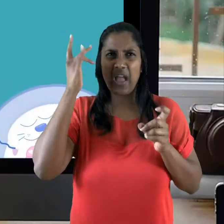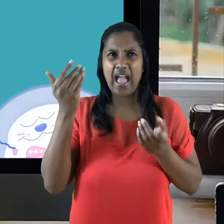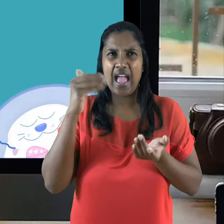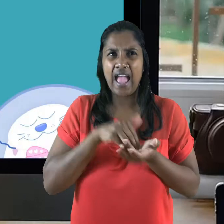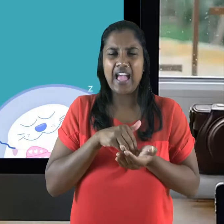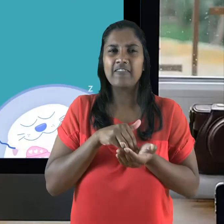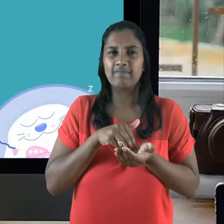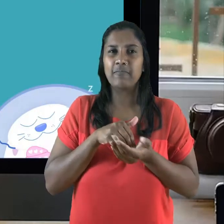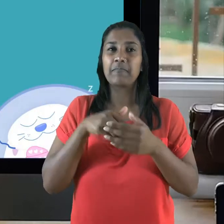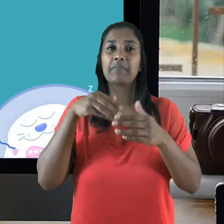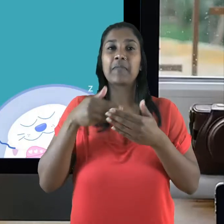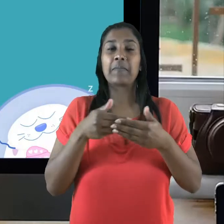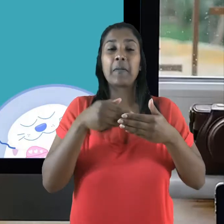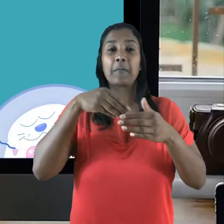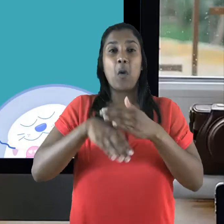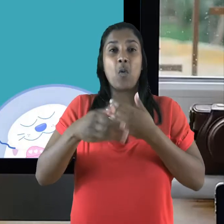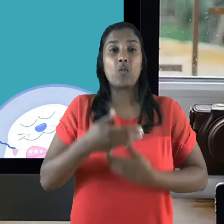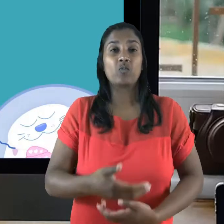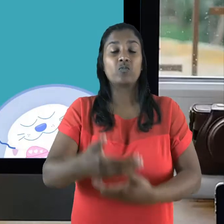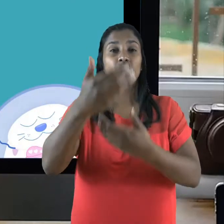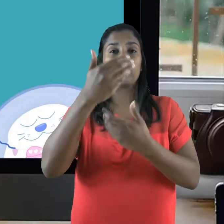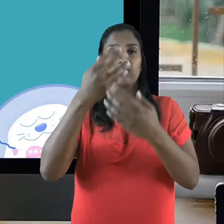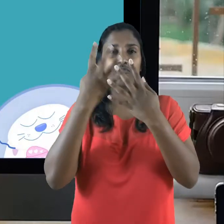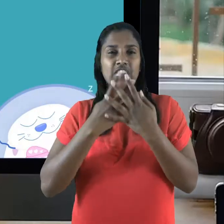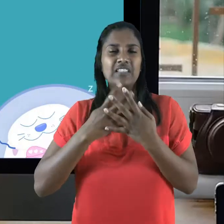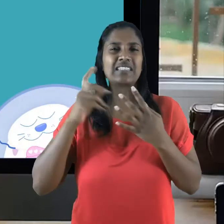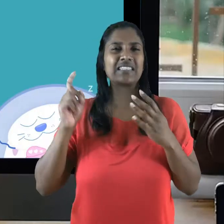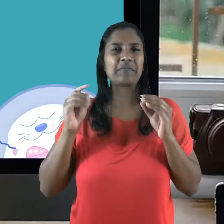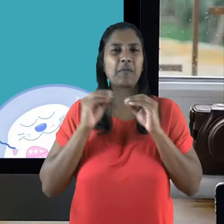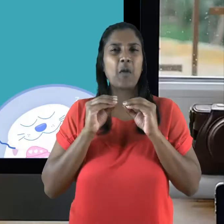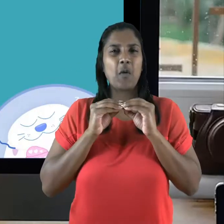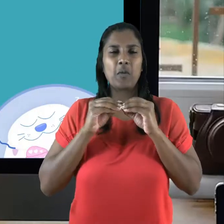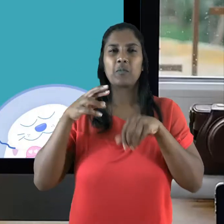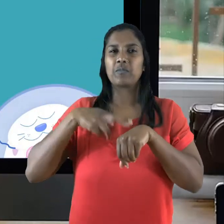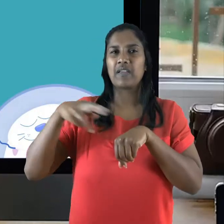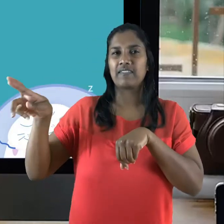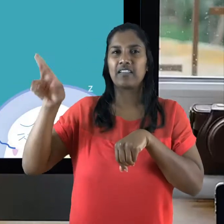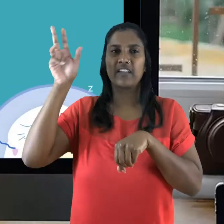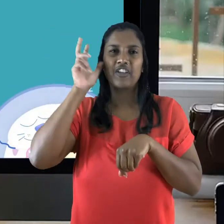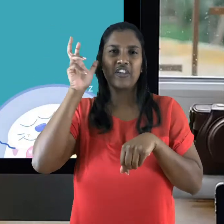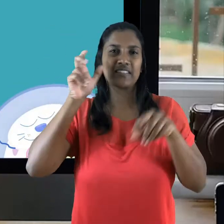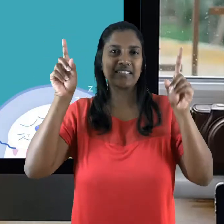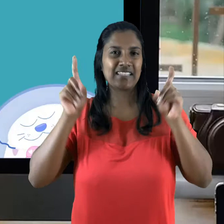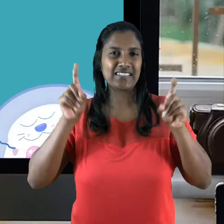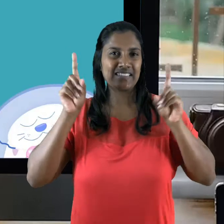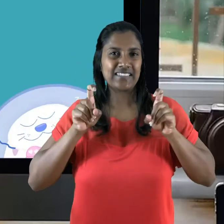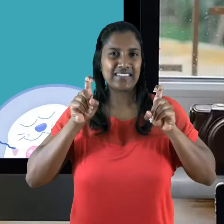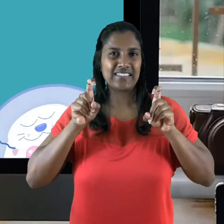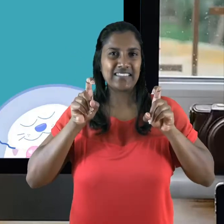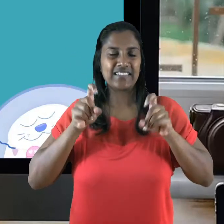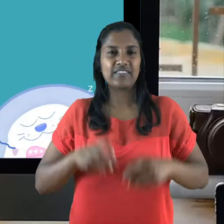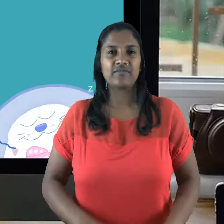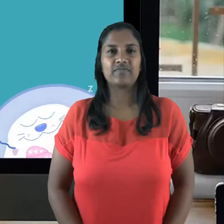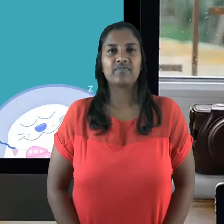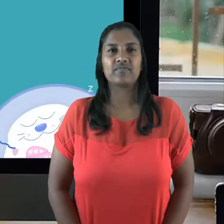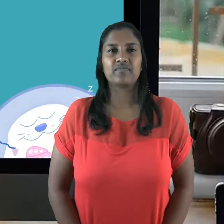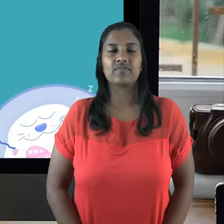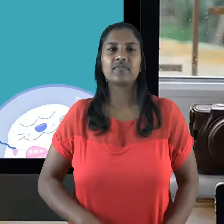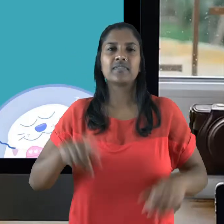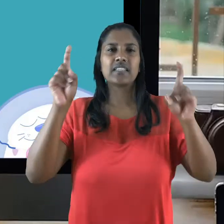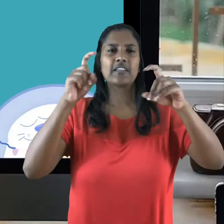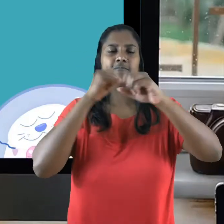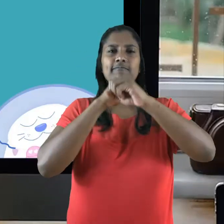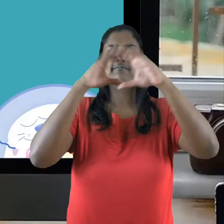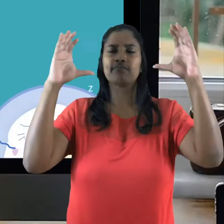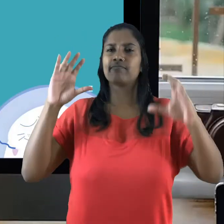A hearing assessment has been scheduled for your baby. This is due to a refer result from when your baby was screened as a newborn. The